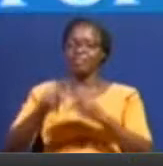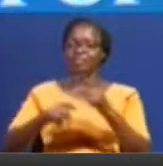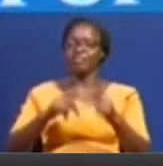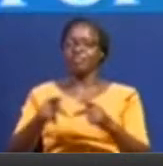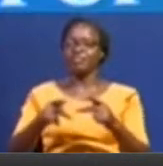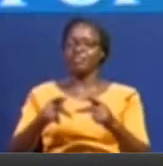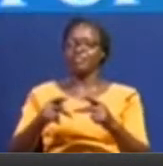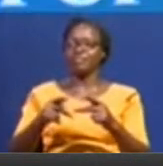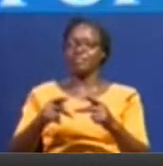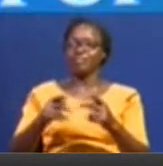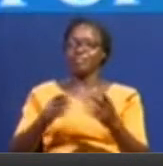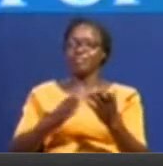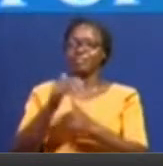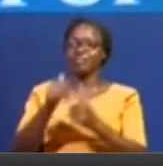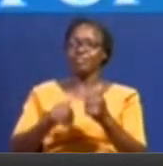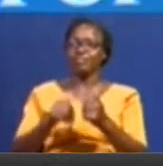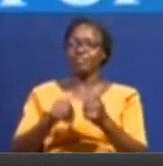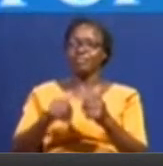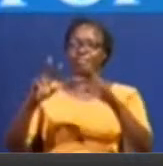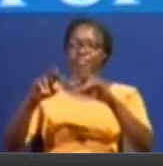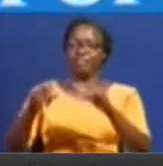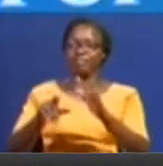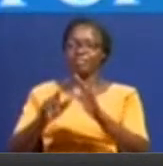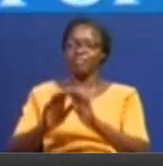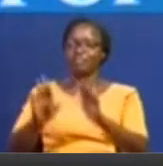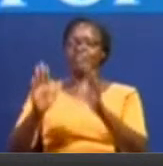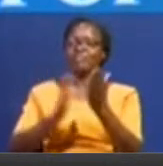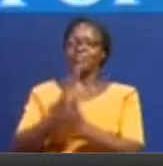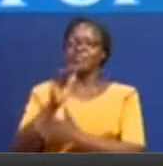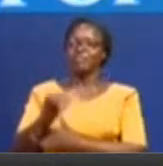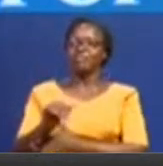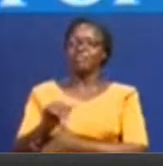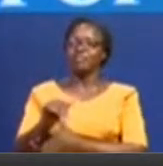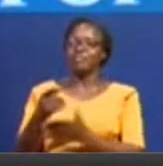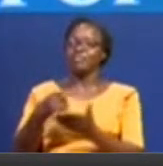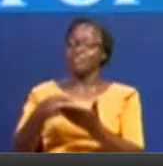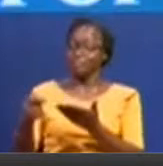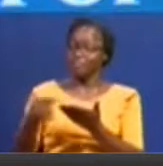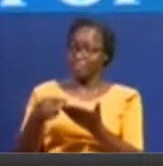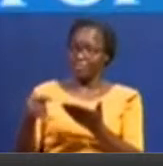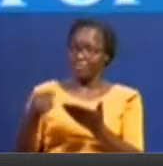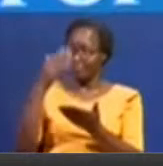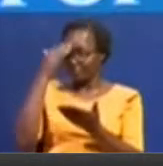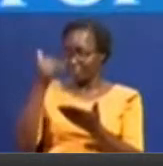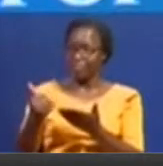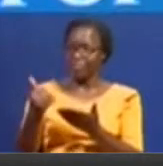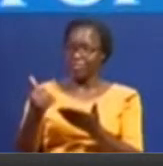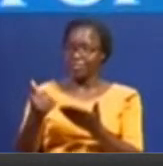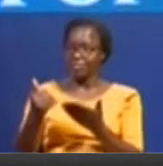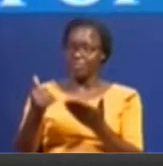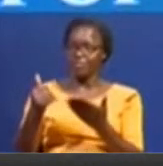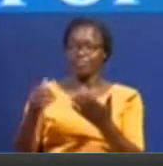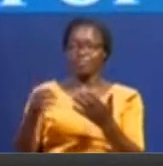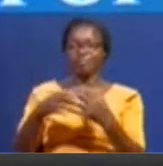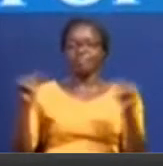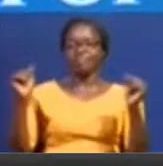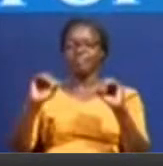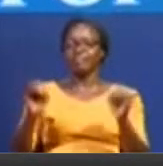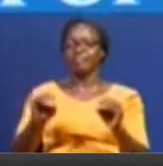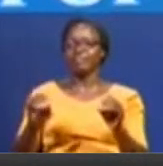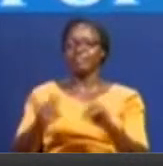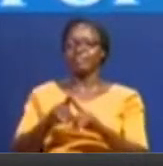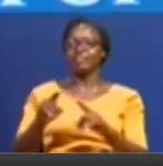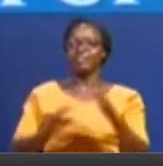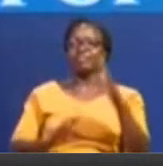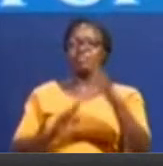through which they can seek to leave, by ensuring that they write down why they're in disagreement, just like the